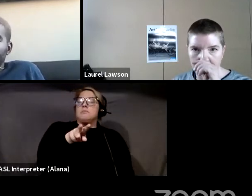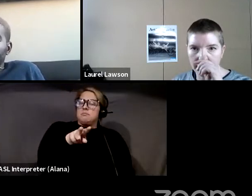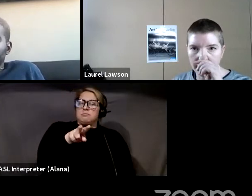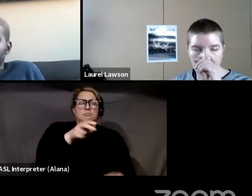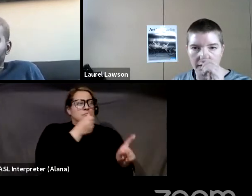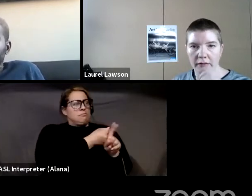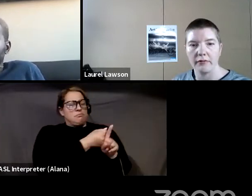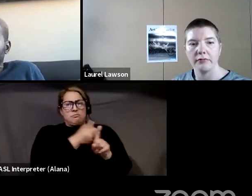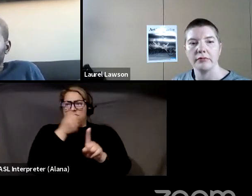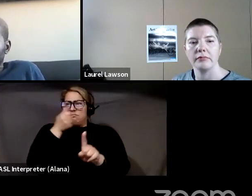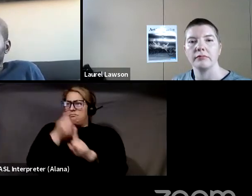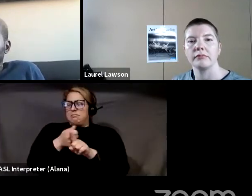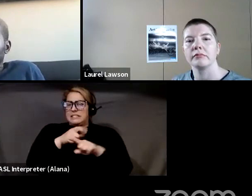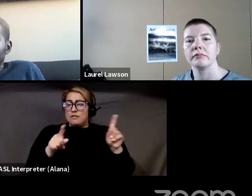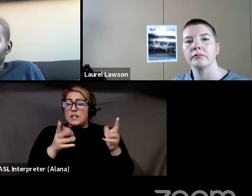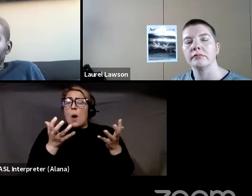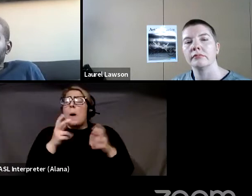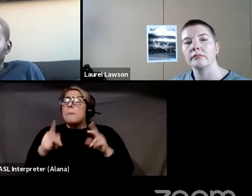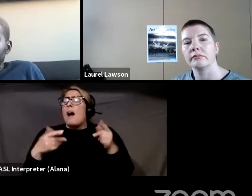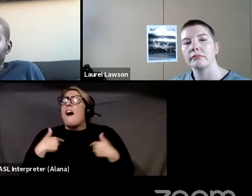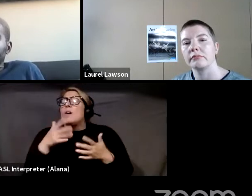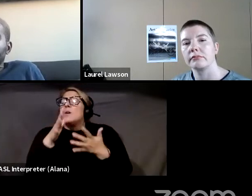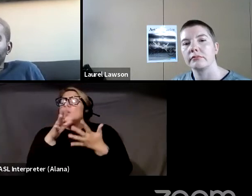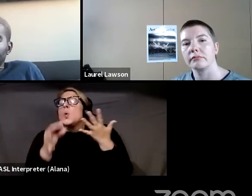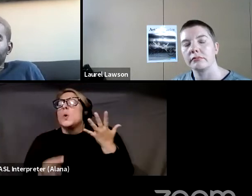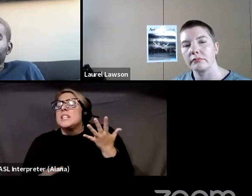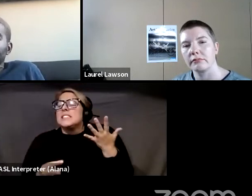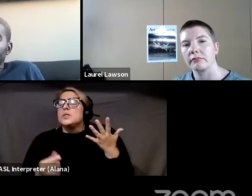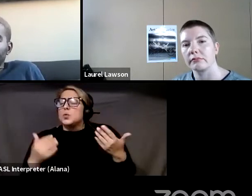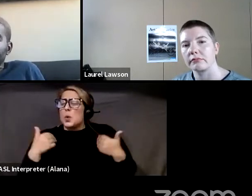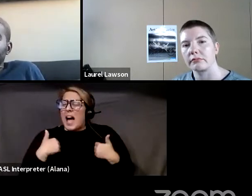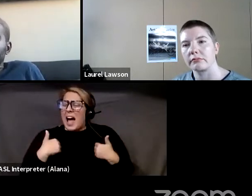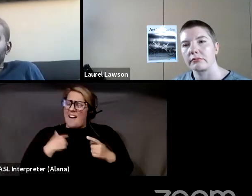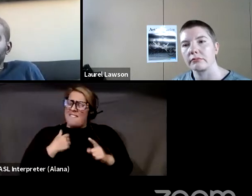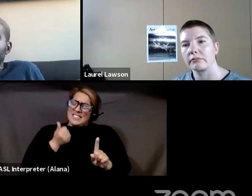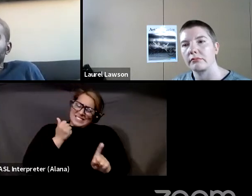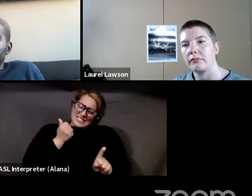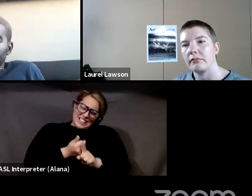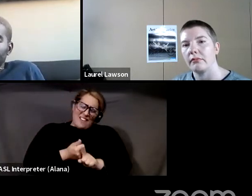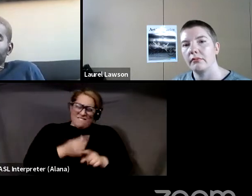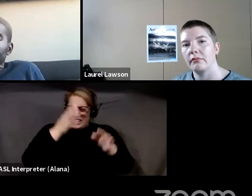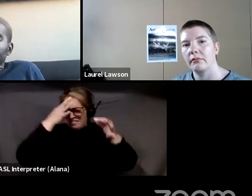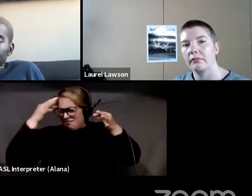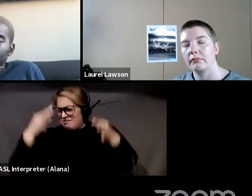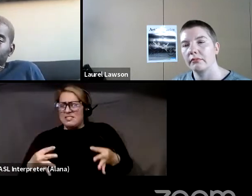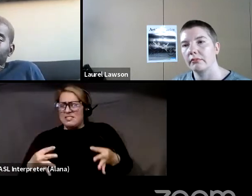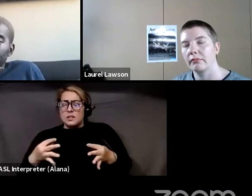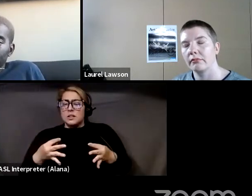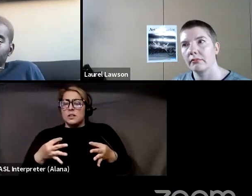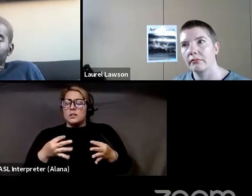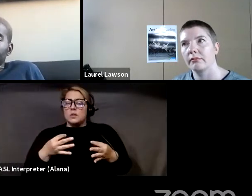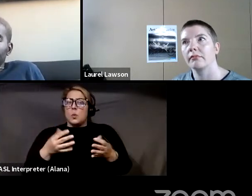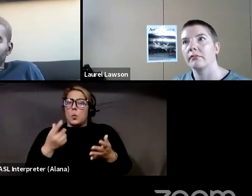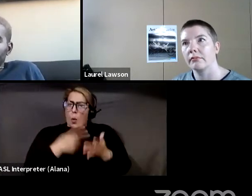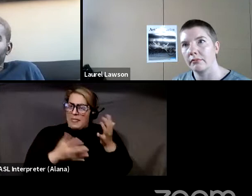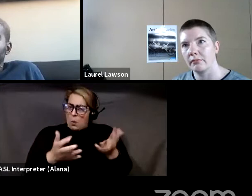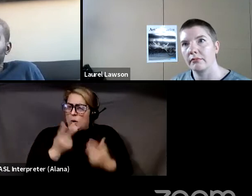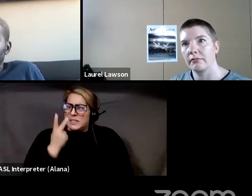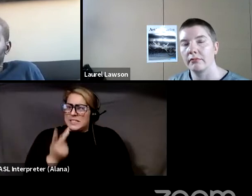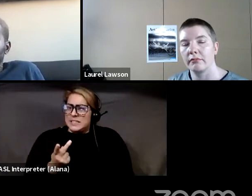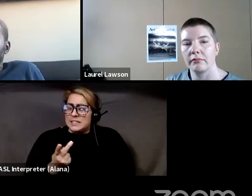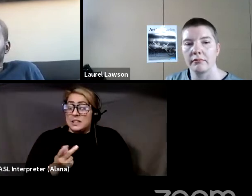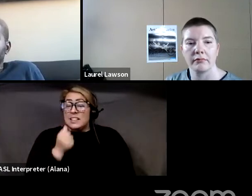other folks to have the choice, right? To have the agency to choose what it is that they want to see, and not